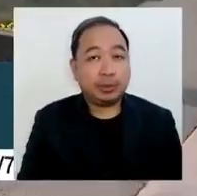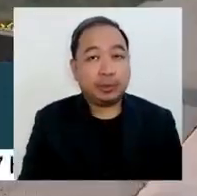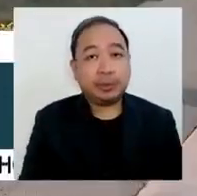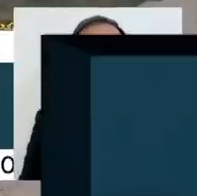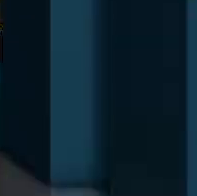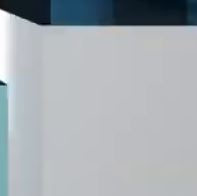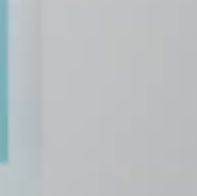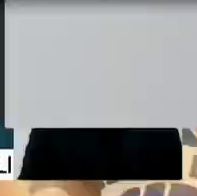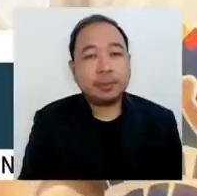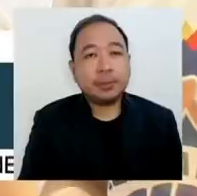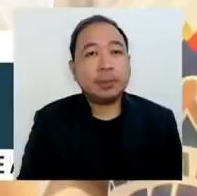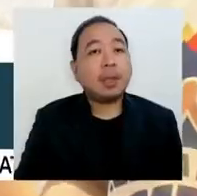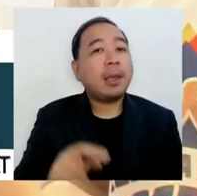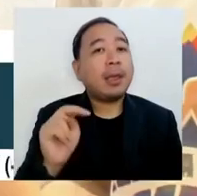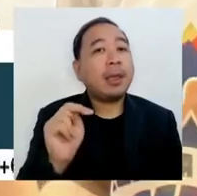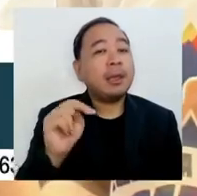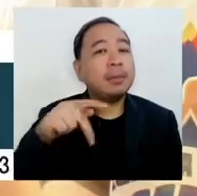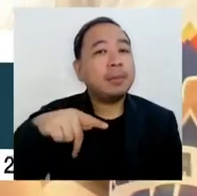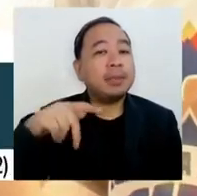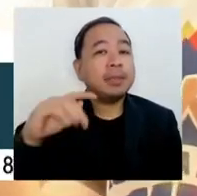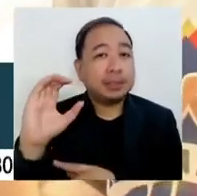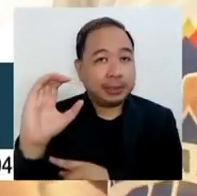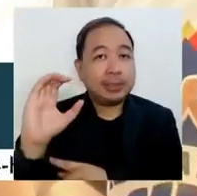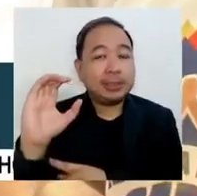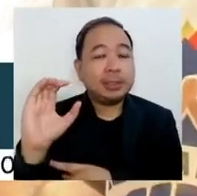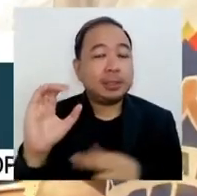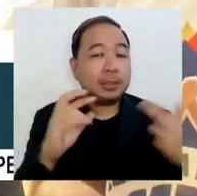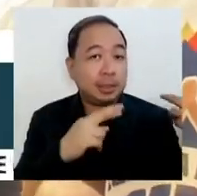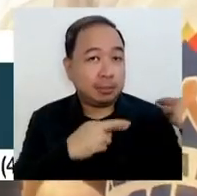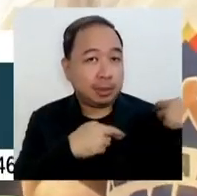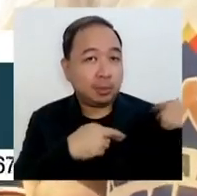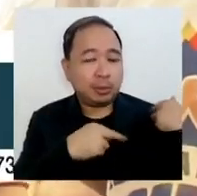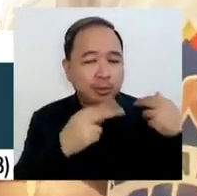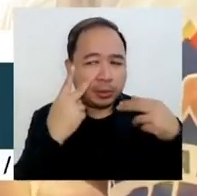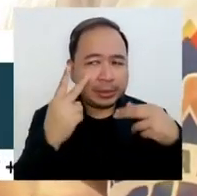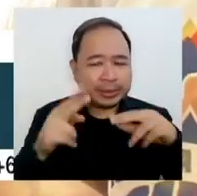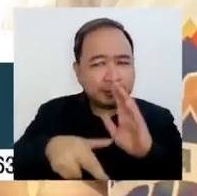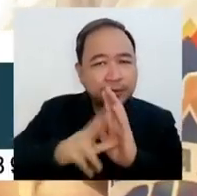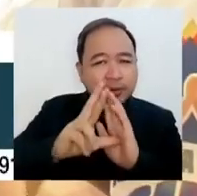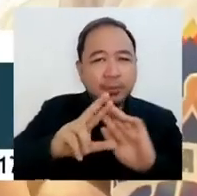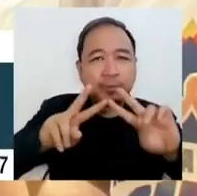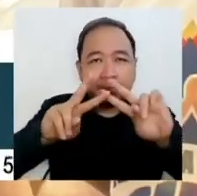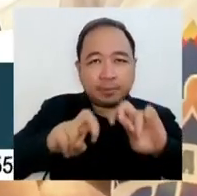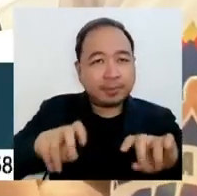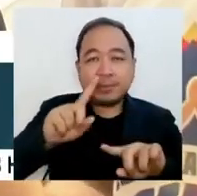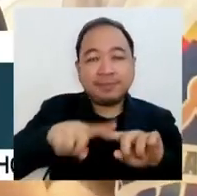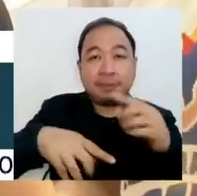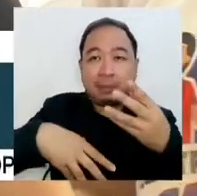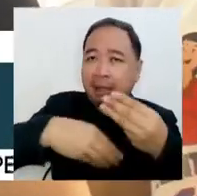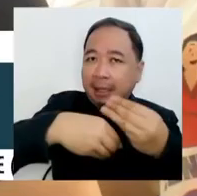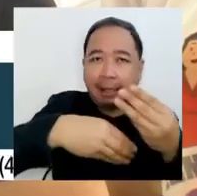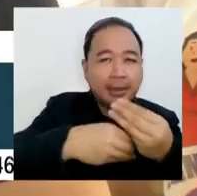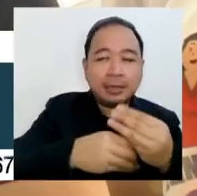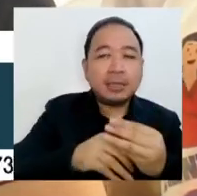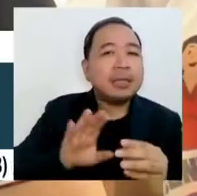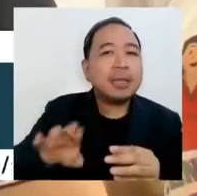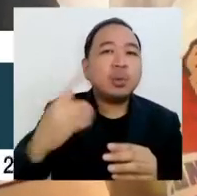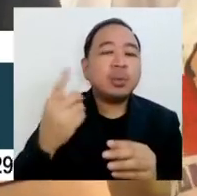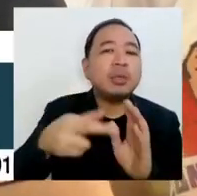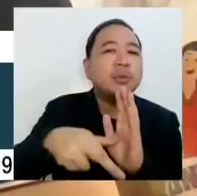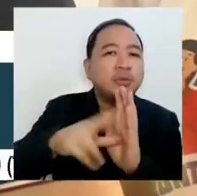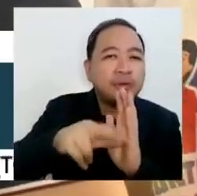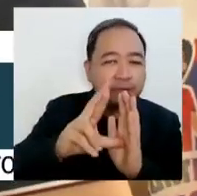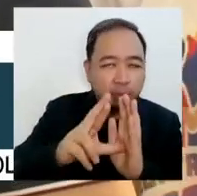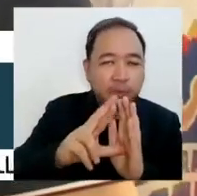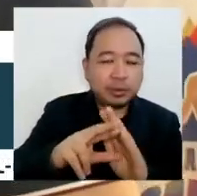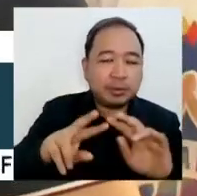Ang National Police Commission naman ang magre-review nito at titignan. Hindi na niya pwedeng dagdagan yung listahan. From there, titignan, nireviewin maigi kung